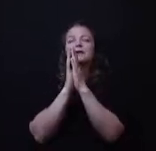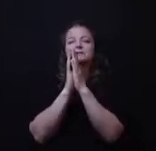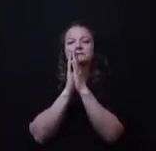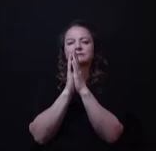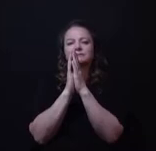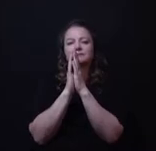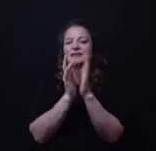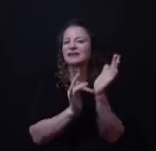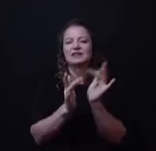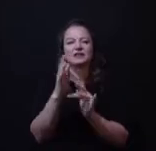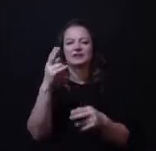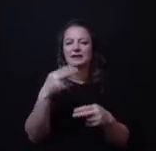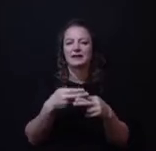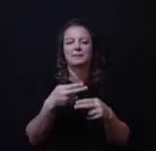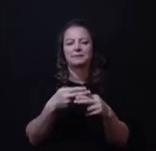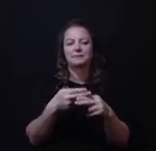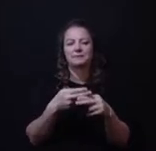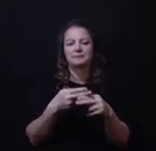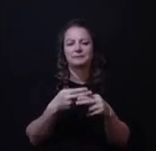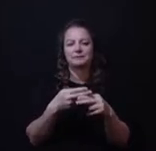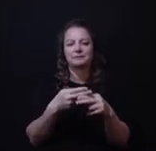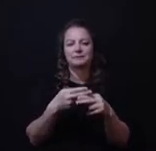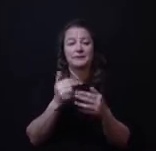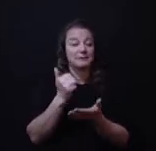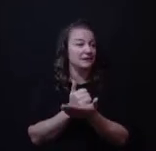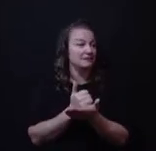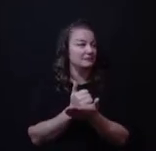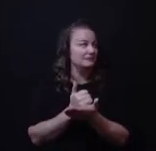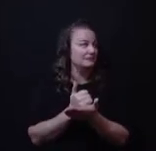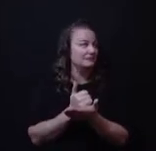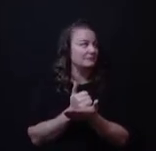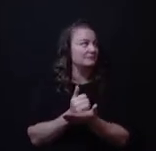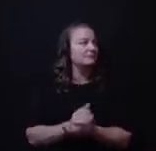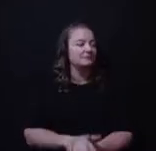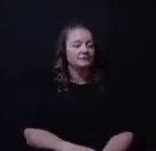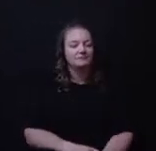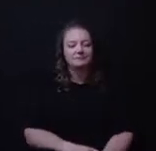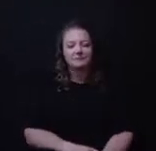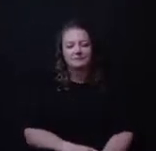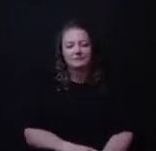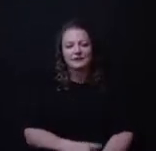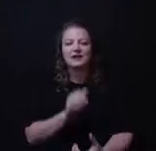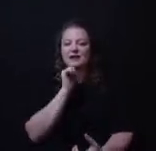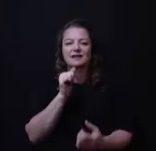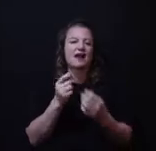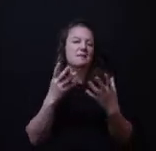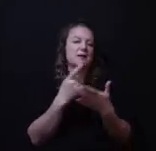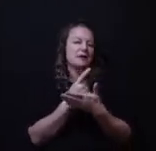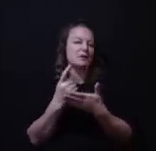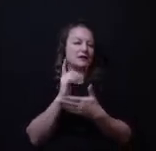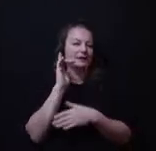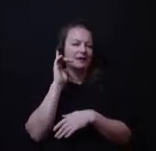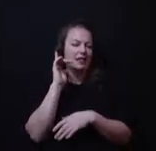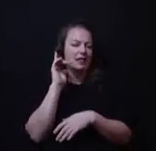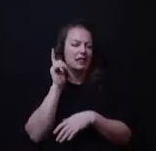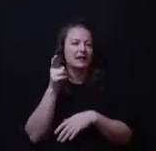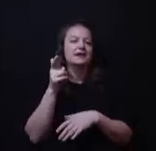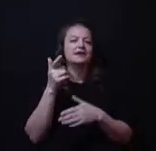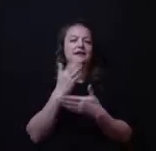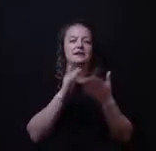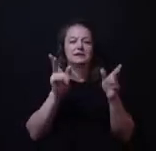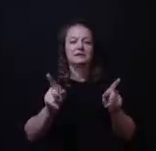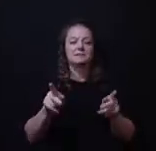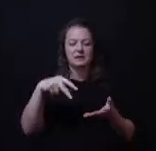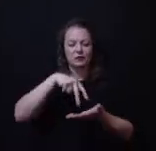in Jesus' name. Amen. So not many weeks after that night, somebody stood up here and said, we